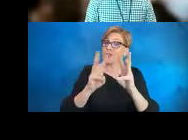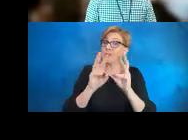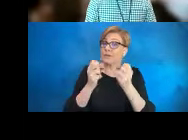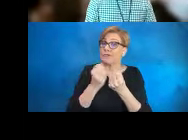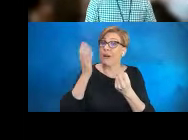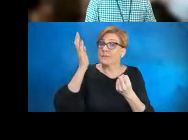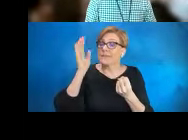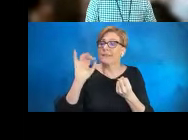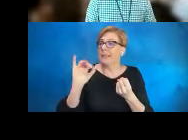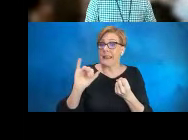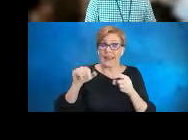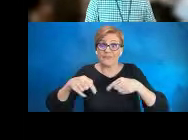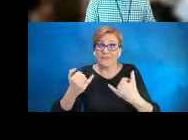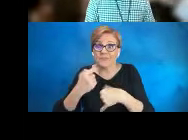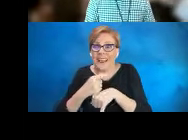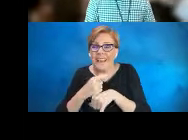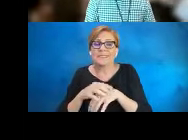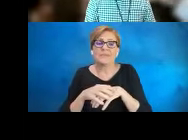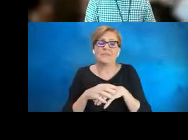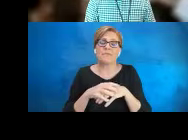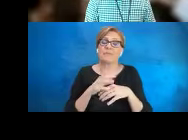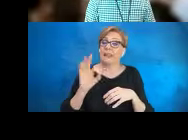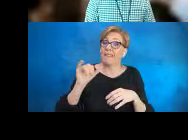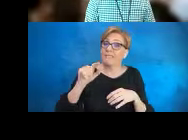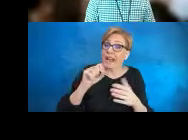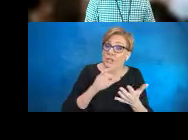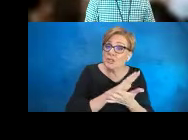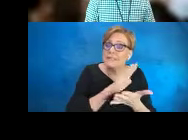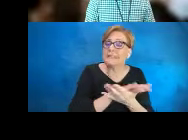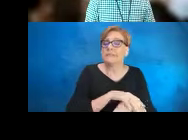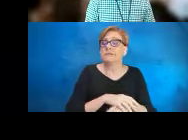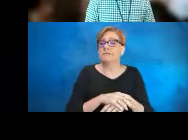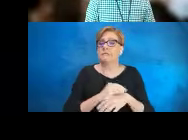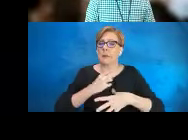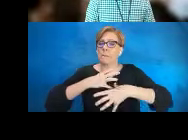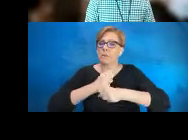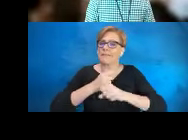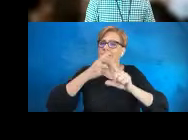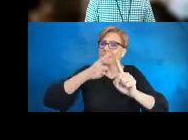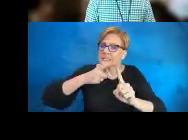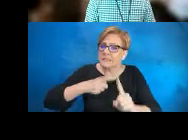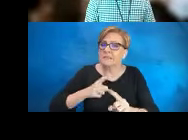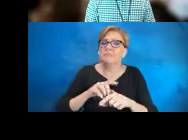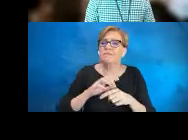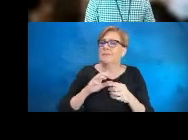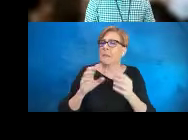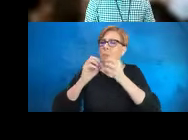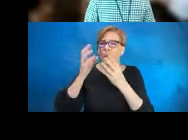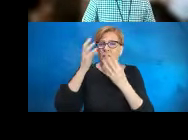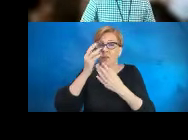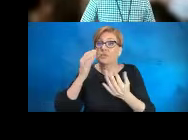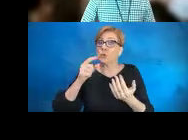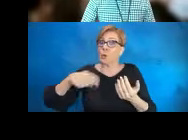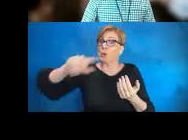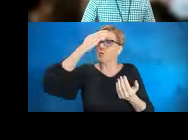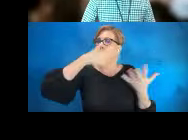with fact sheets, issue briefs, alerts, and other material to keep you up to date with important developments.